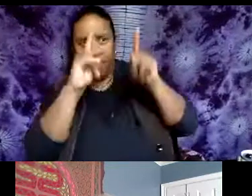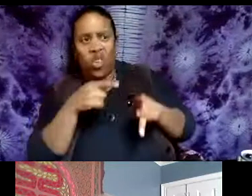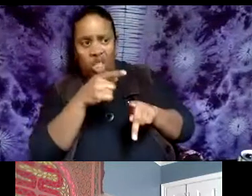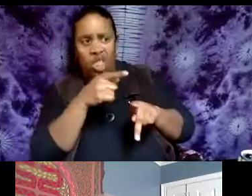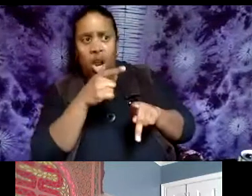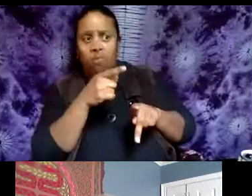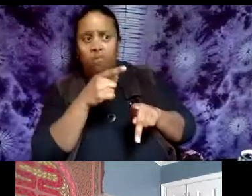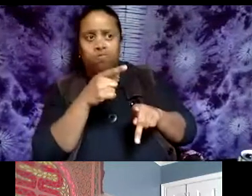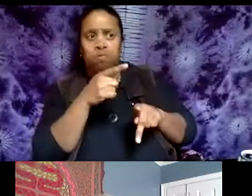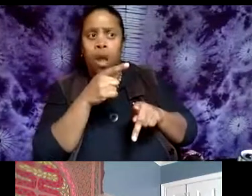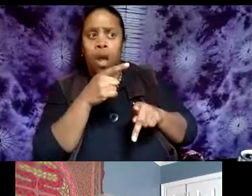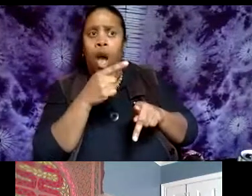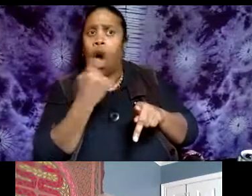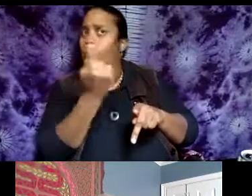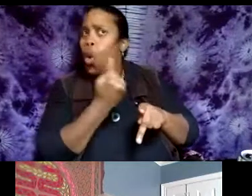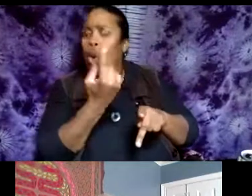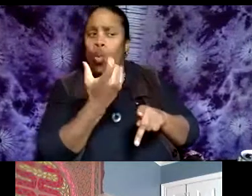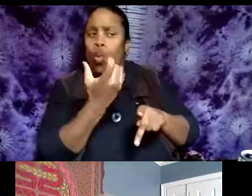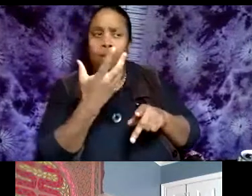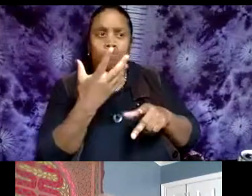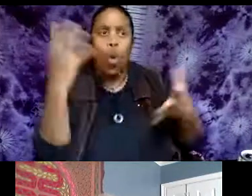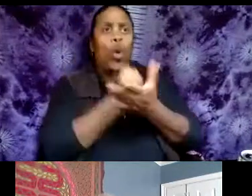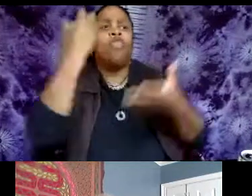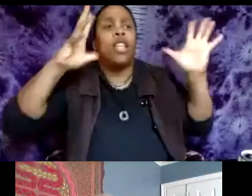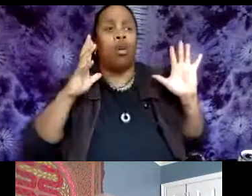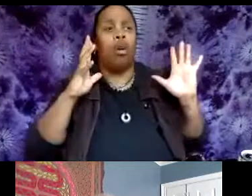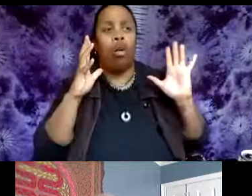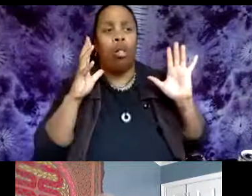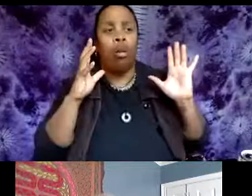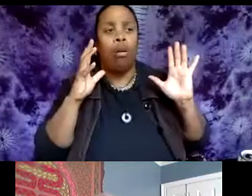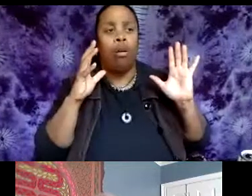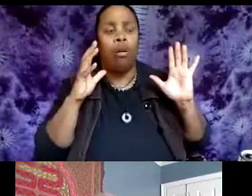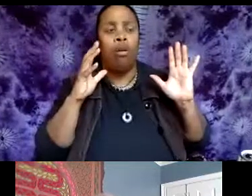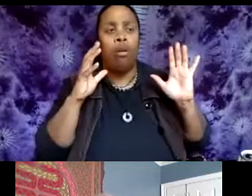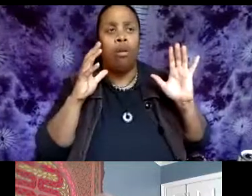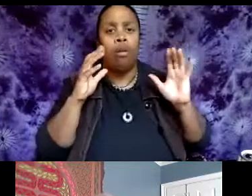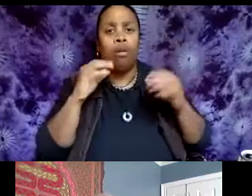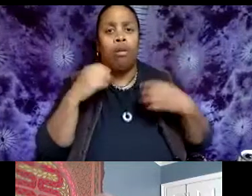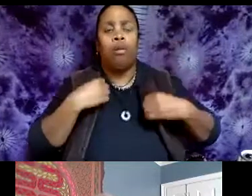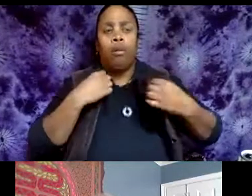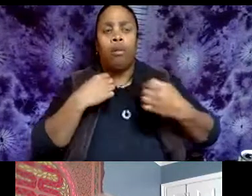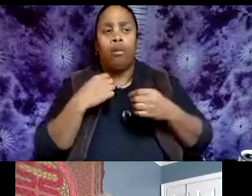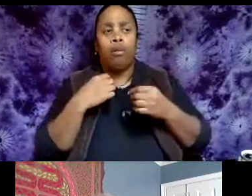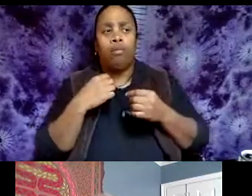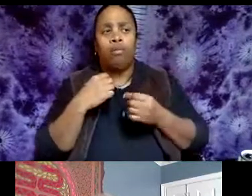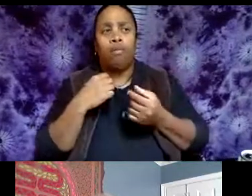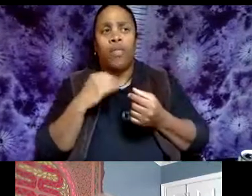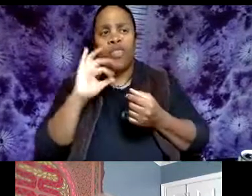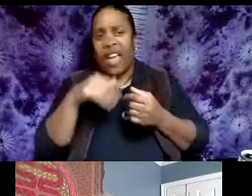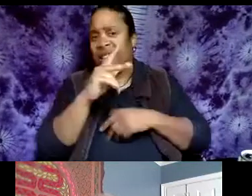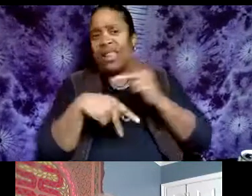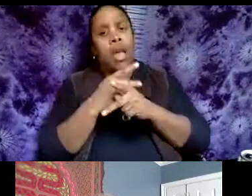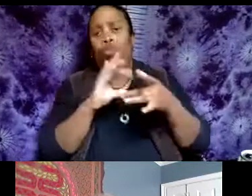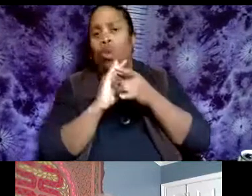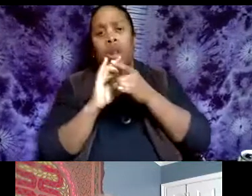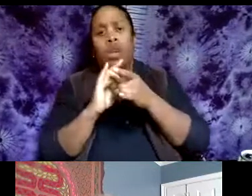that's all they really want, and they maybe, but there's a true intention to just win over you. Those are the kinds of relationships that